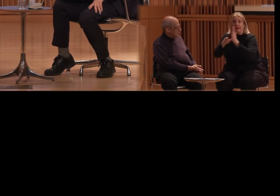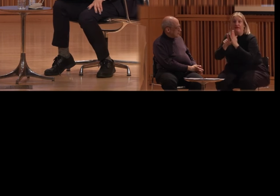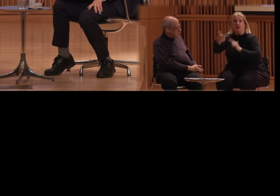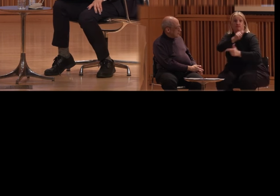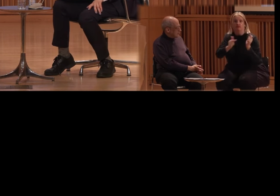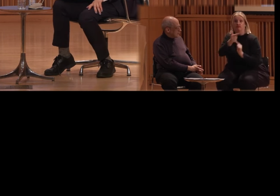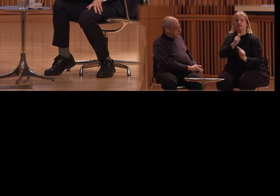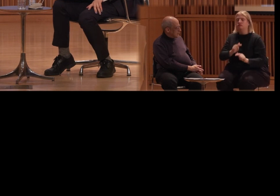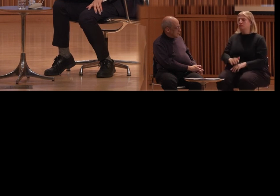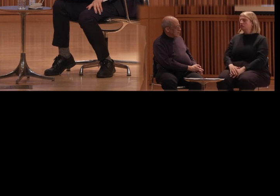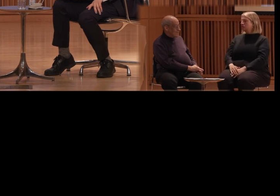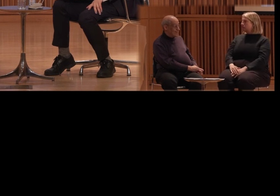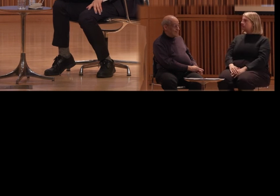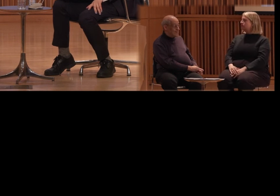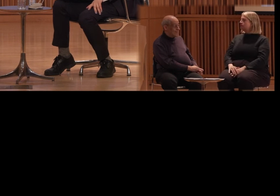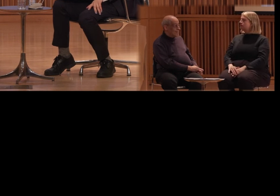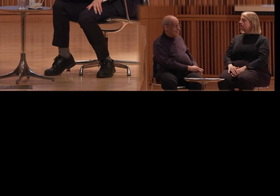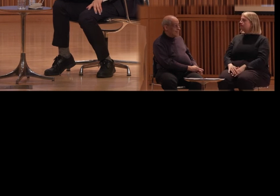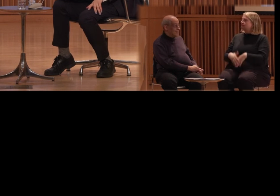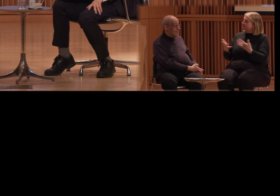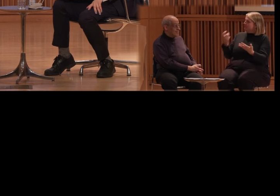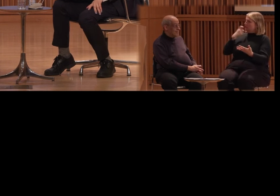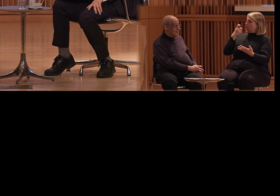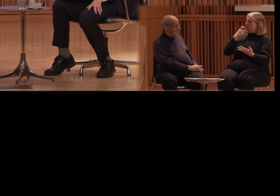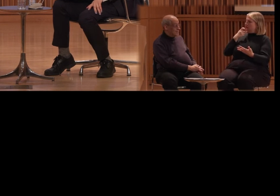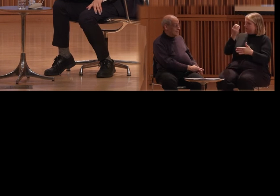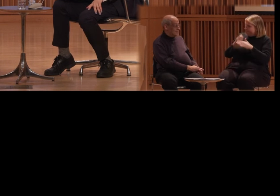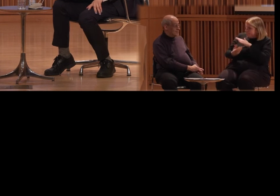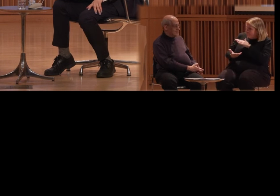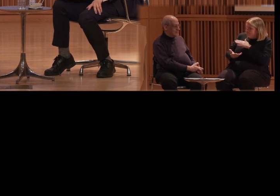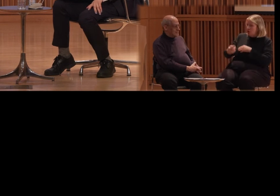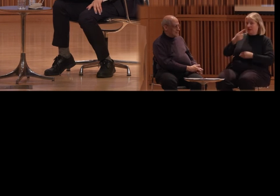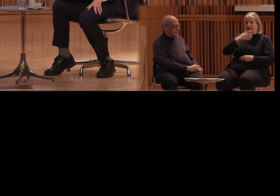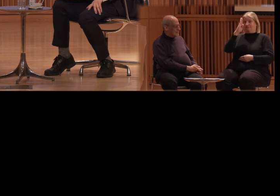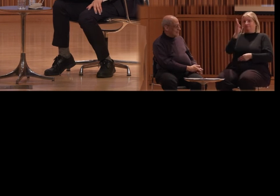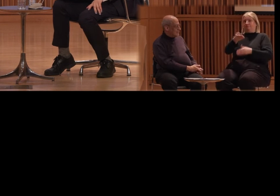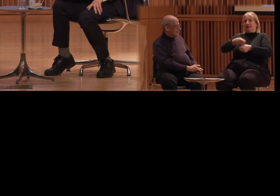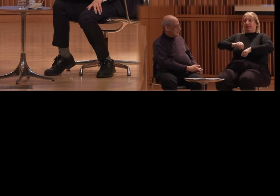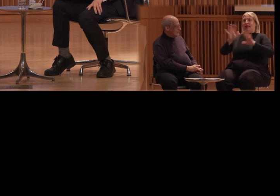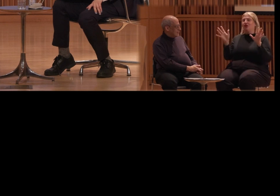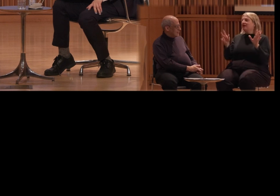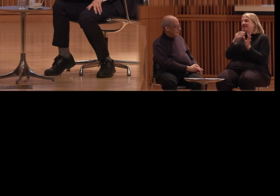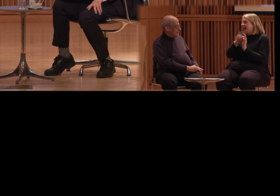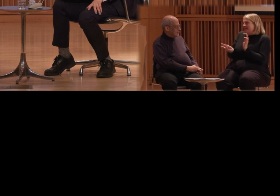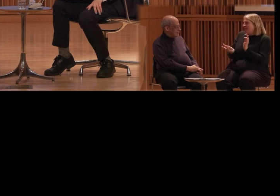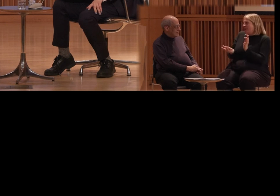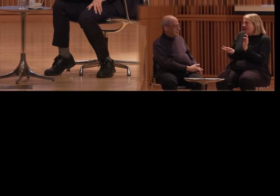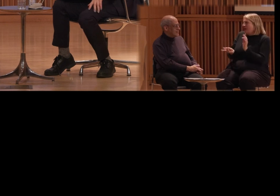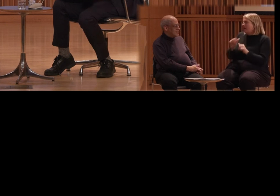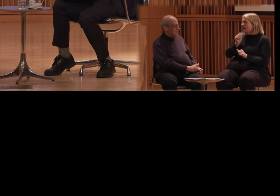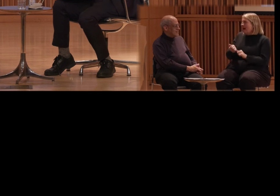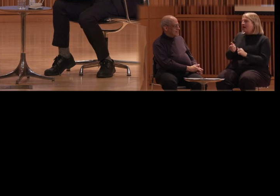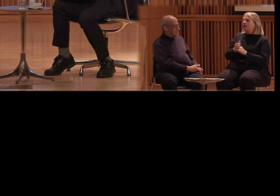And it's, as you just implied or stated outright, it's not so simple. So